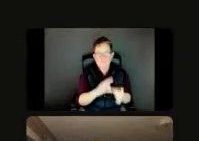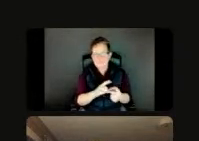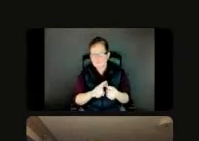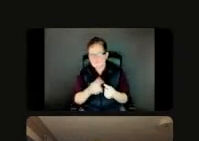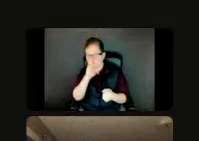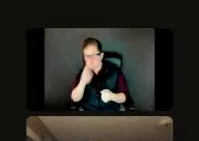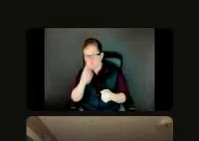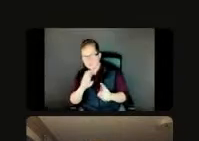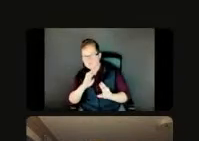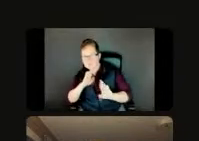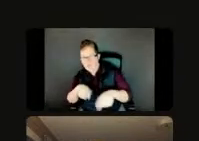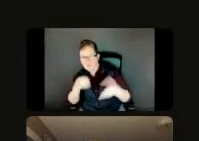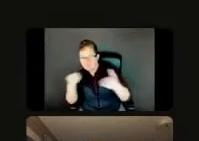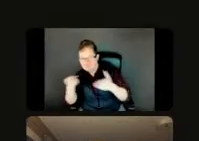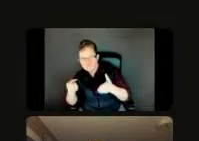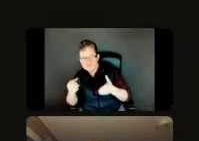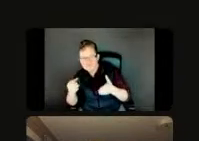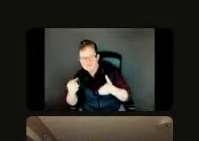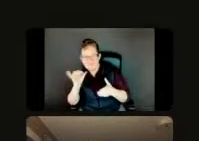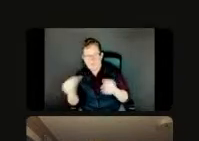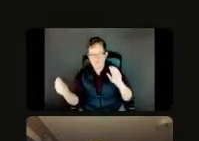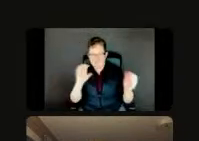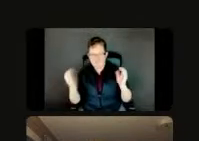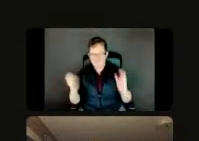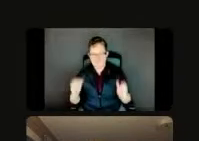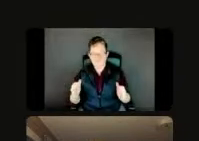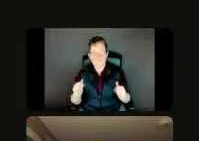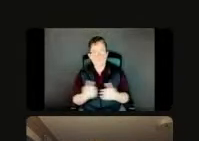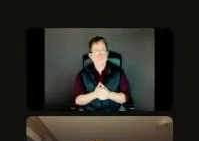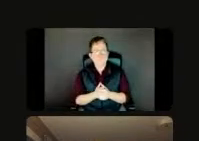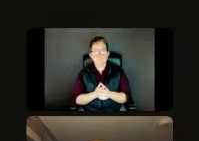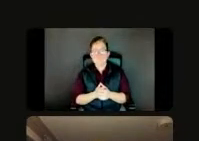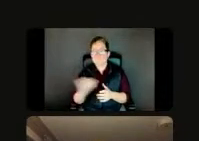just that tension there. As Councillor